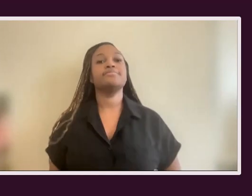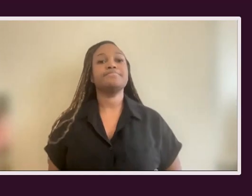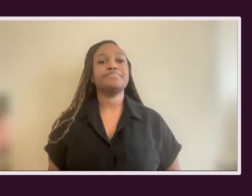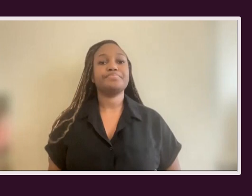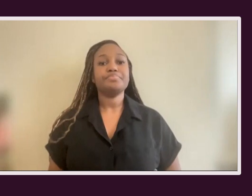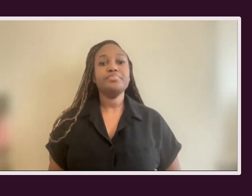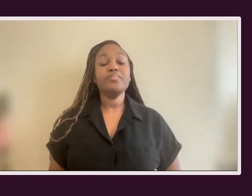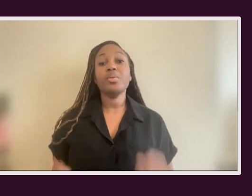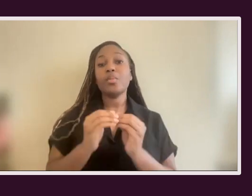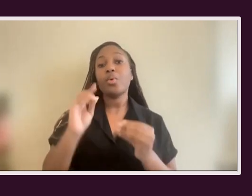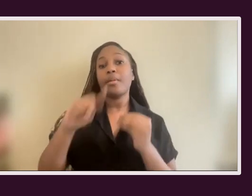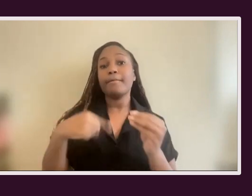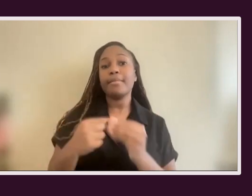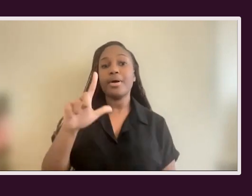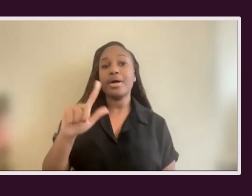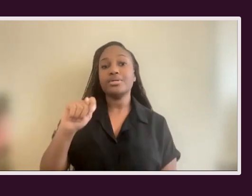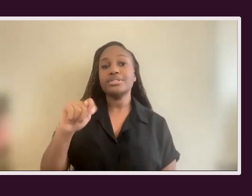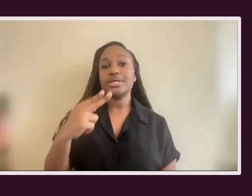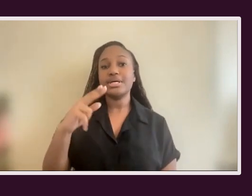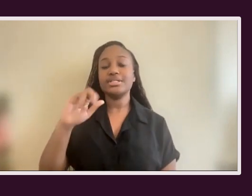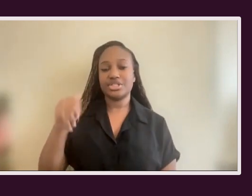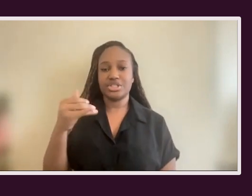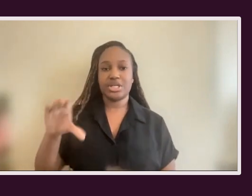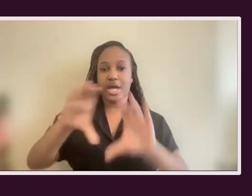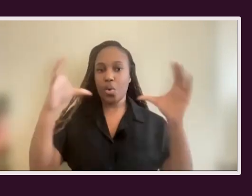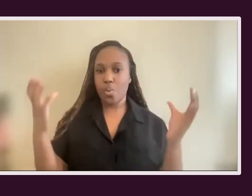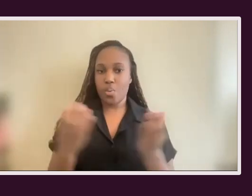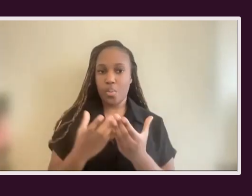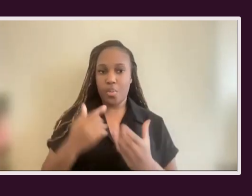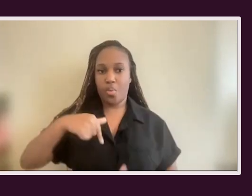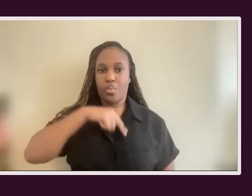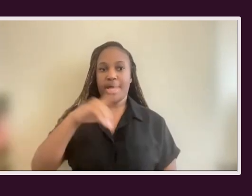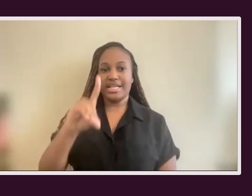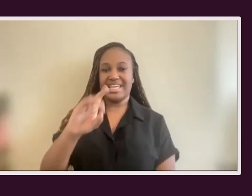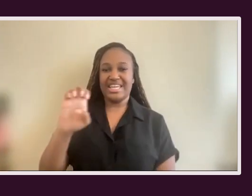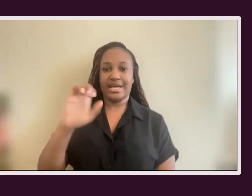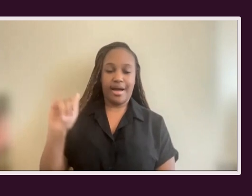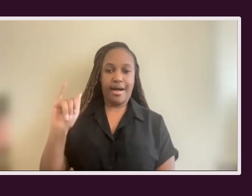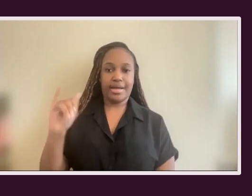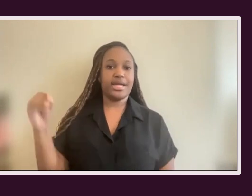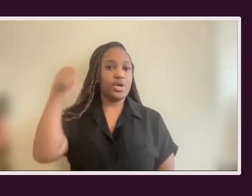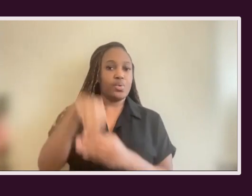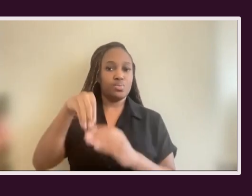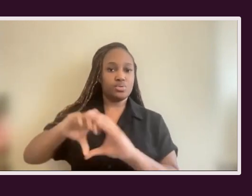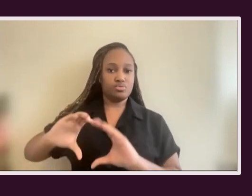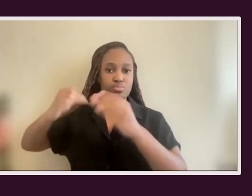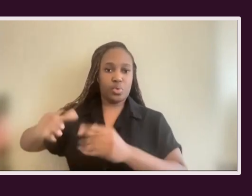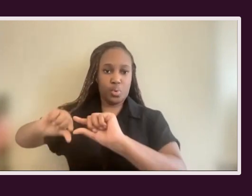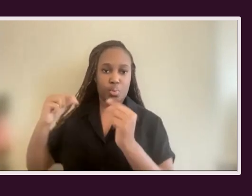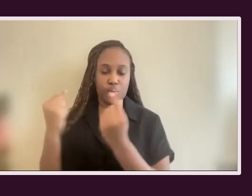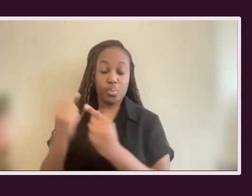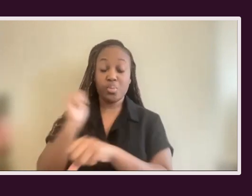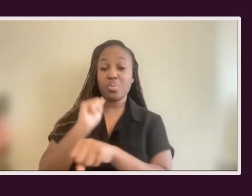LTHJ Global. As a reminder, we are a DEI and inclusive design firm. We work with organizations large